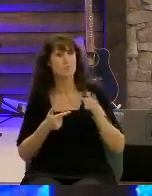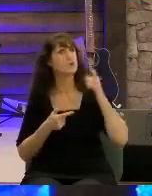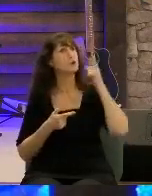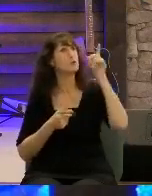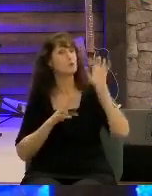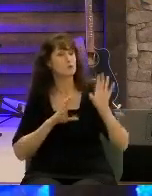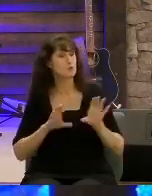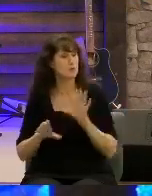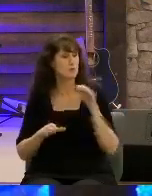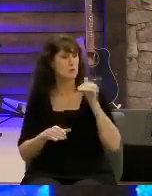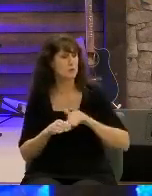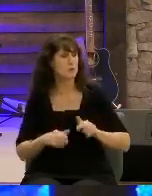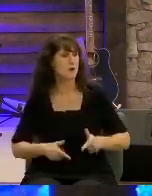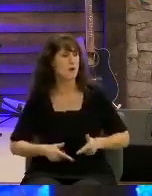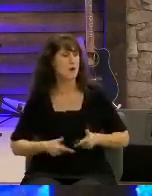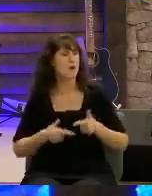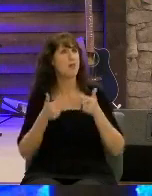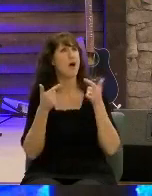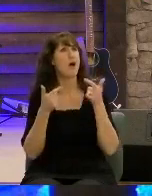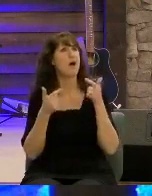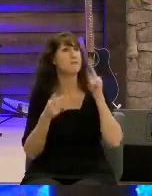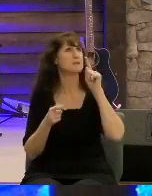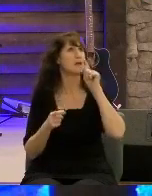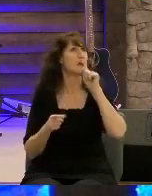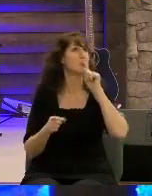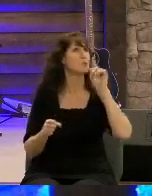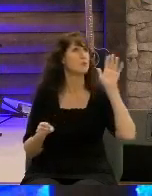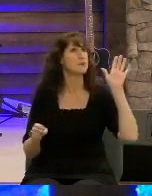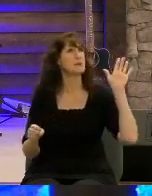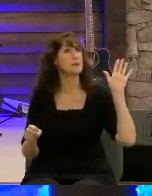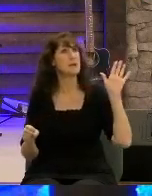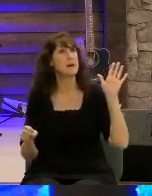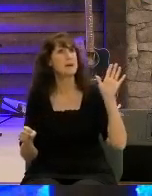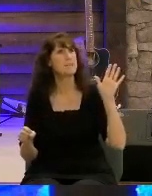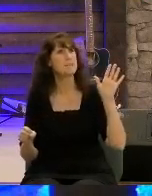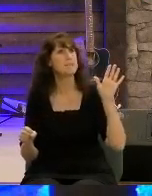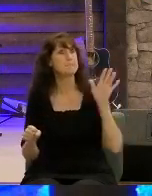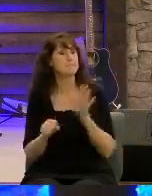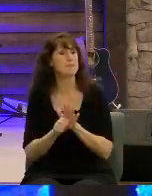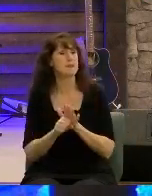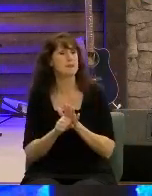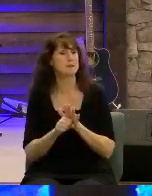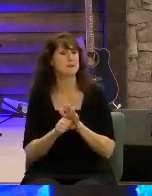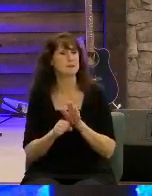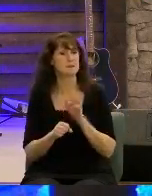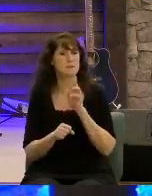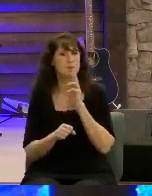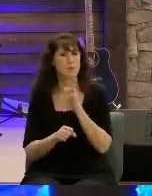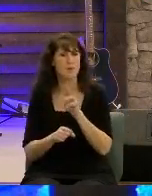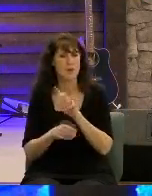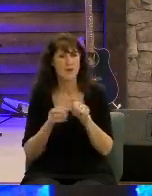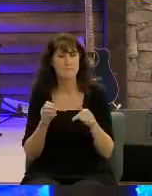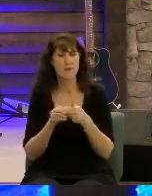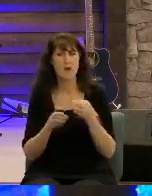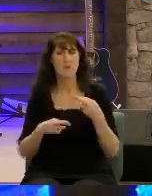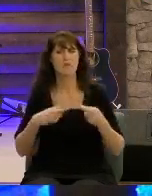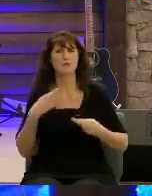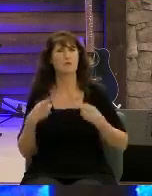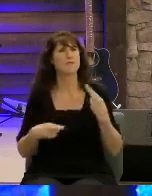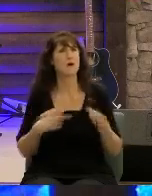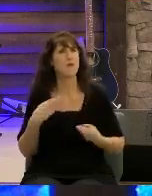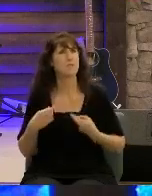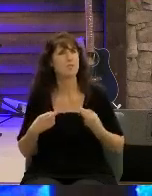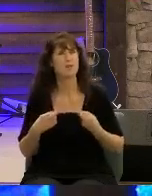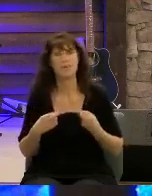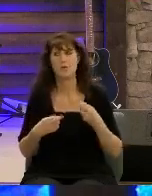Lord. And we commit to being real about this revival. We commit to